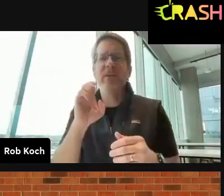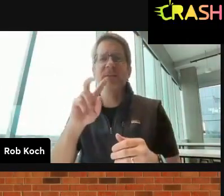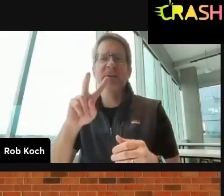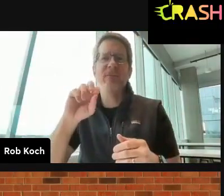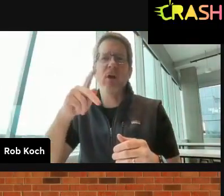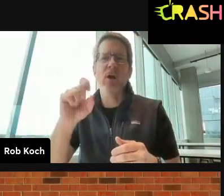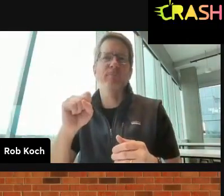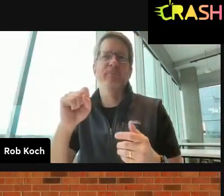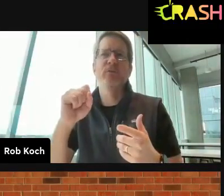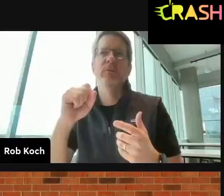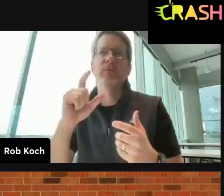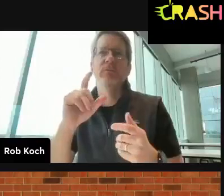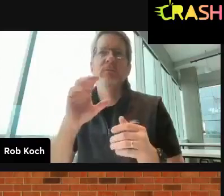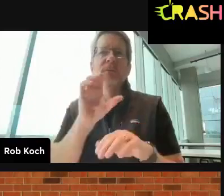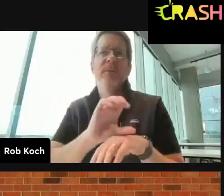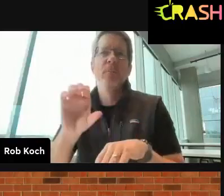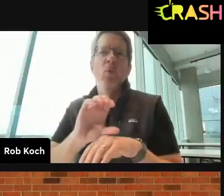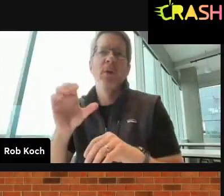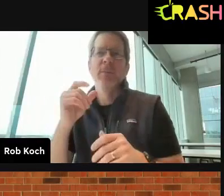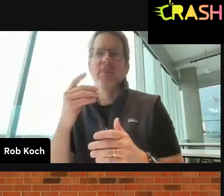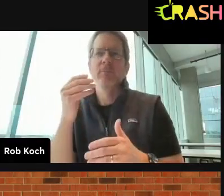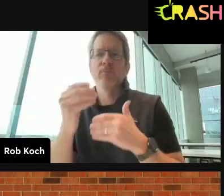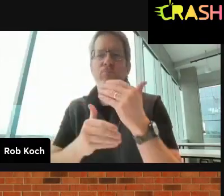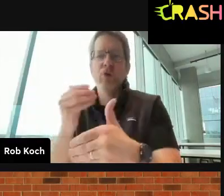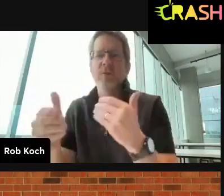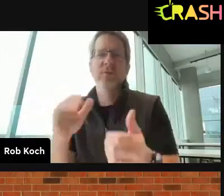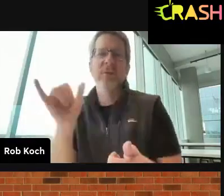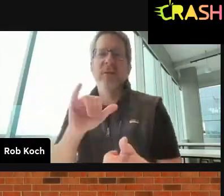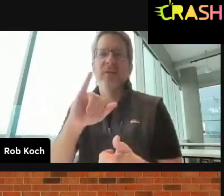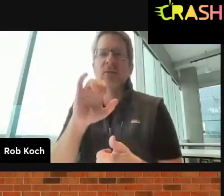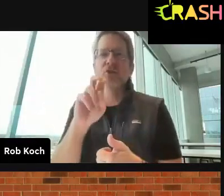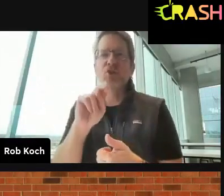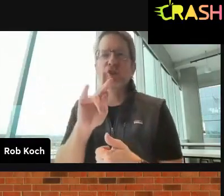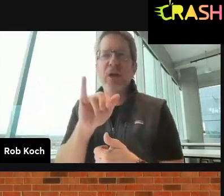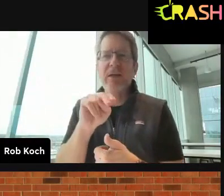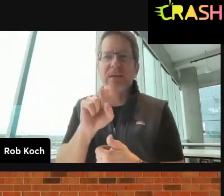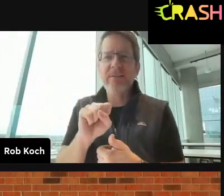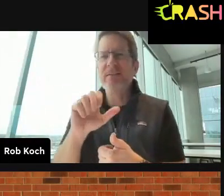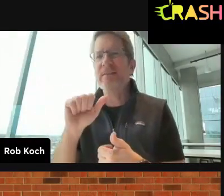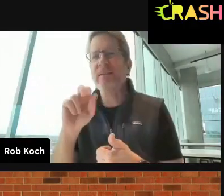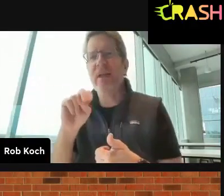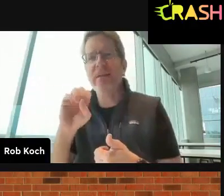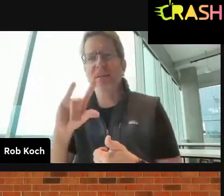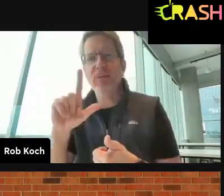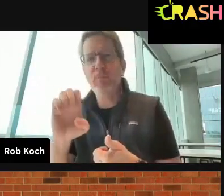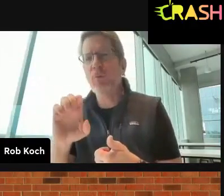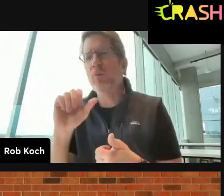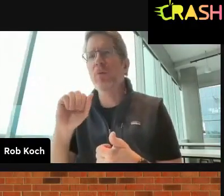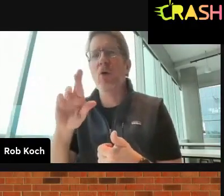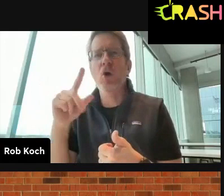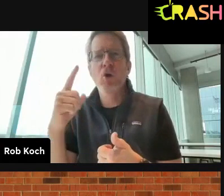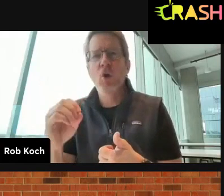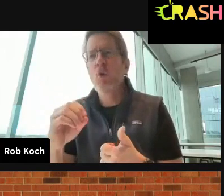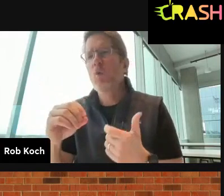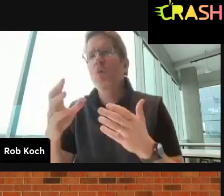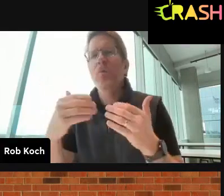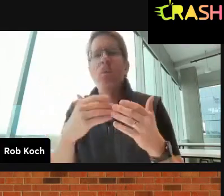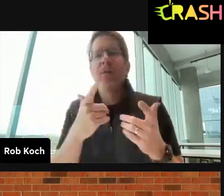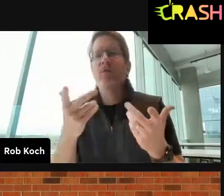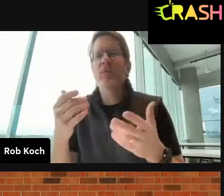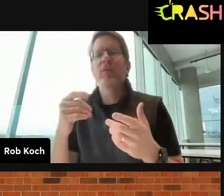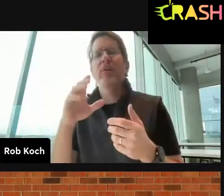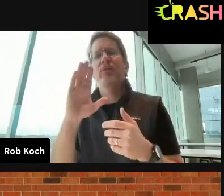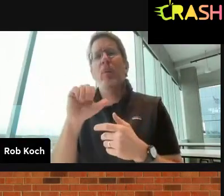Nice. So yeah, if you've already have DevOps set up for your deployment process, like Jenkins,